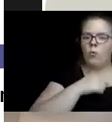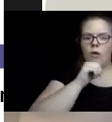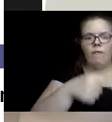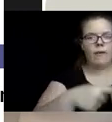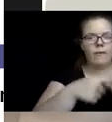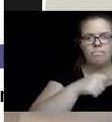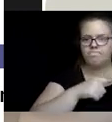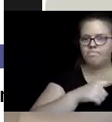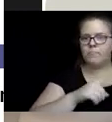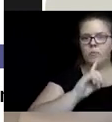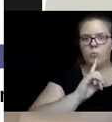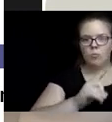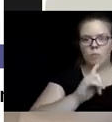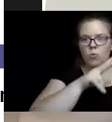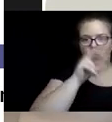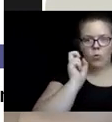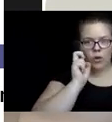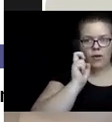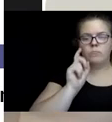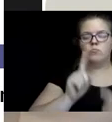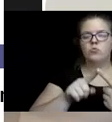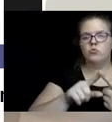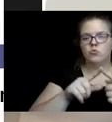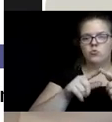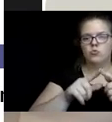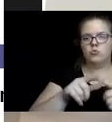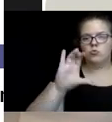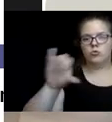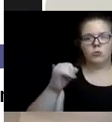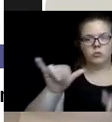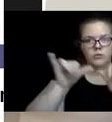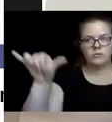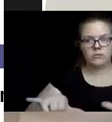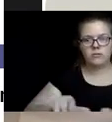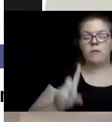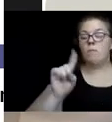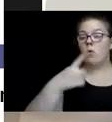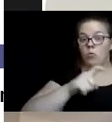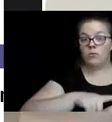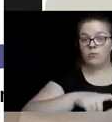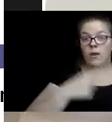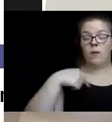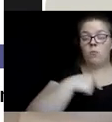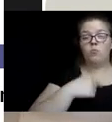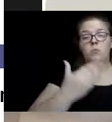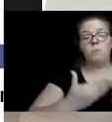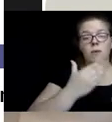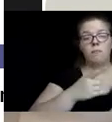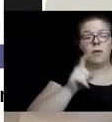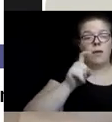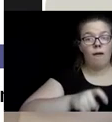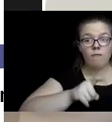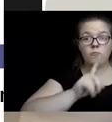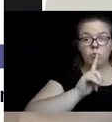to report crimes to the criminal justice system. The only time that we might need to make a report is